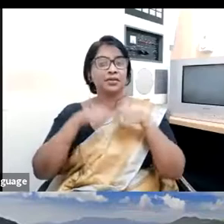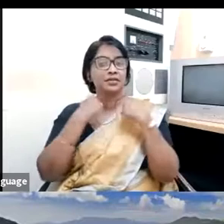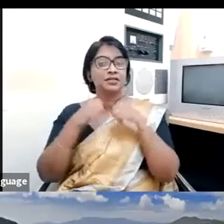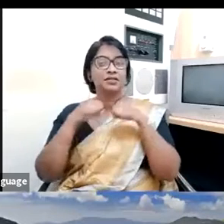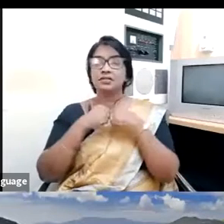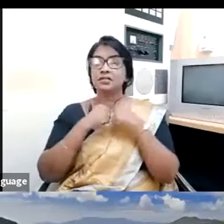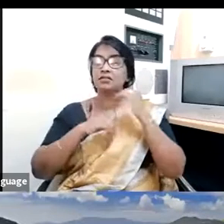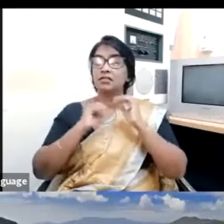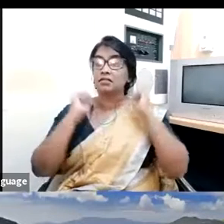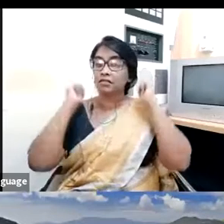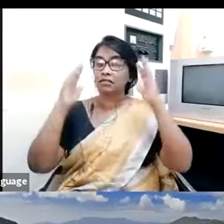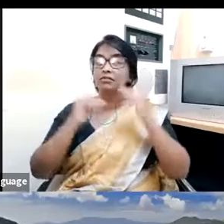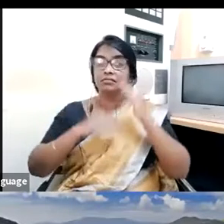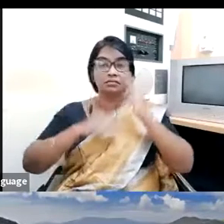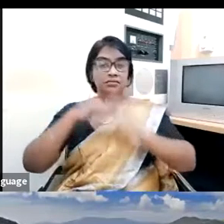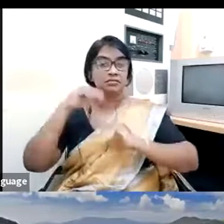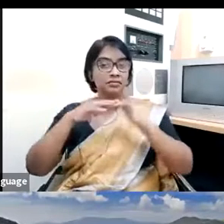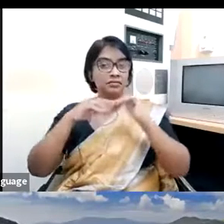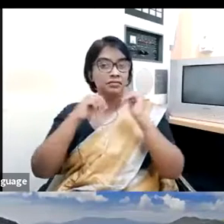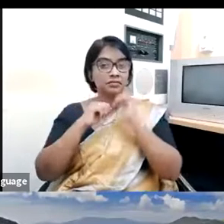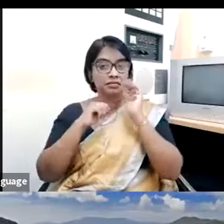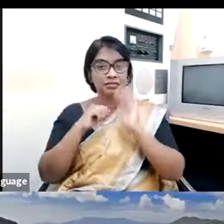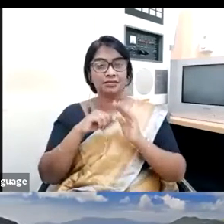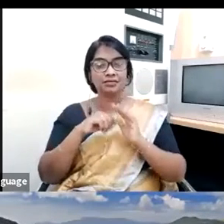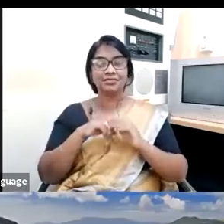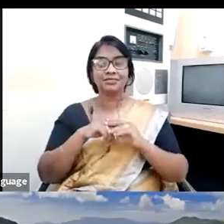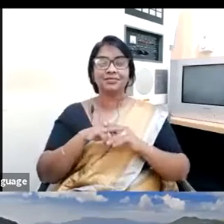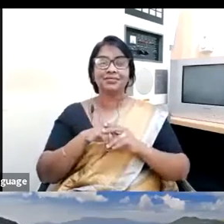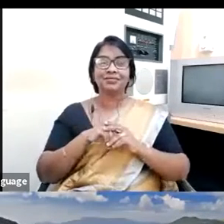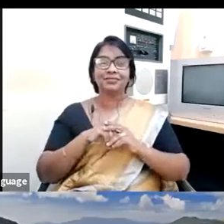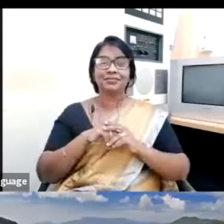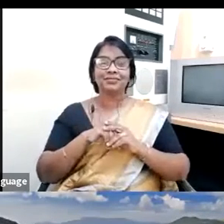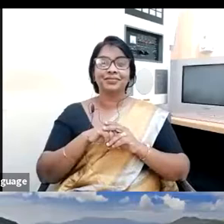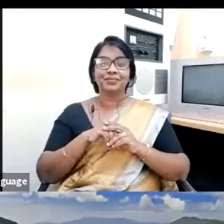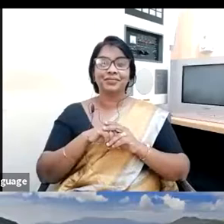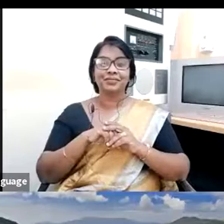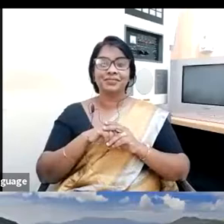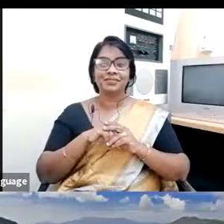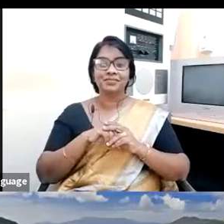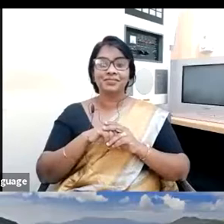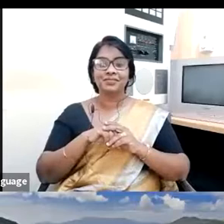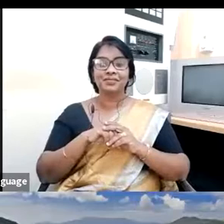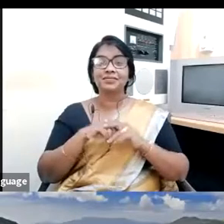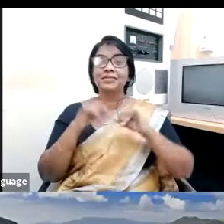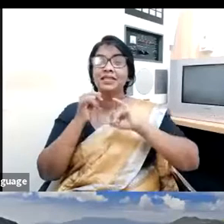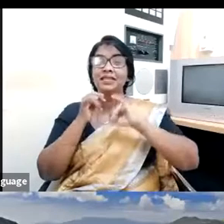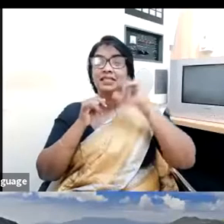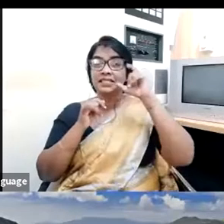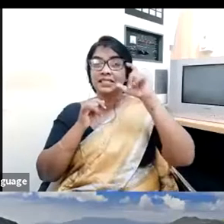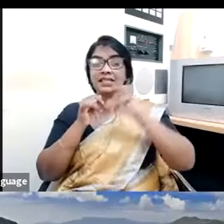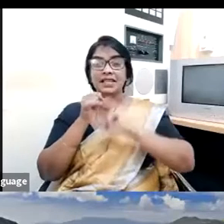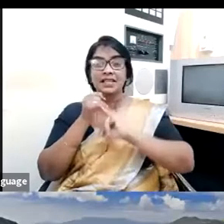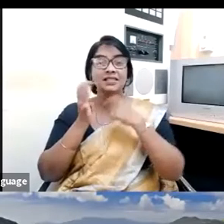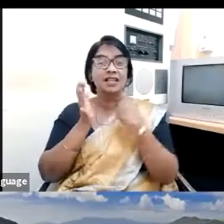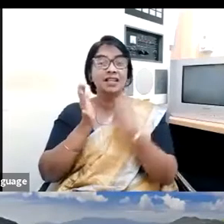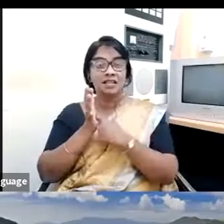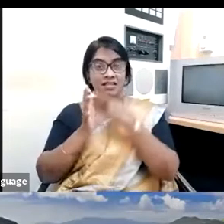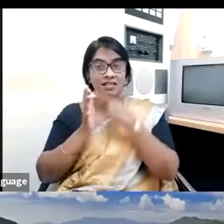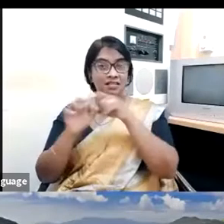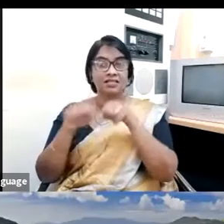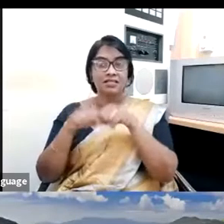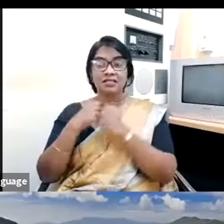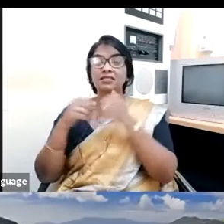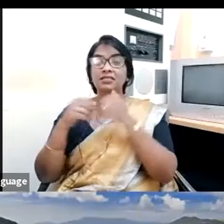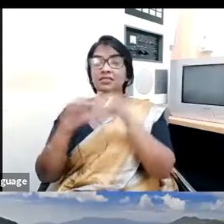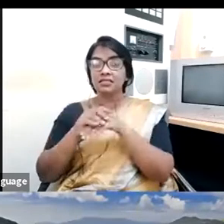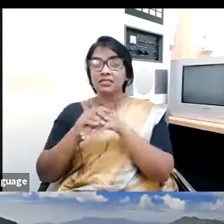I intersperse the word CSR activities to get tax benefits, as well as create corporate image